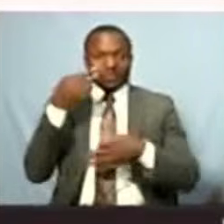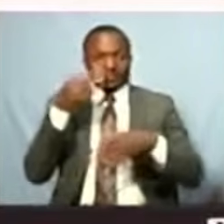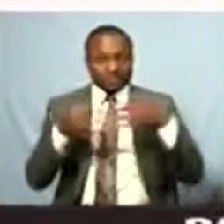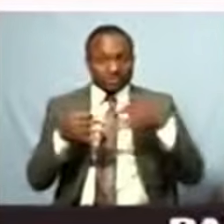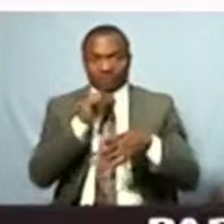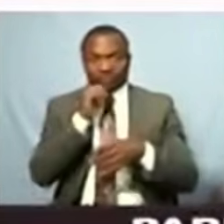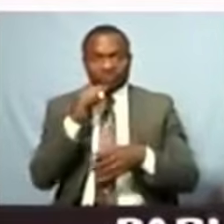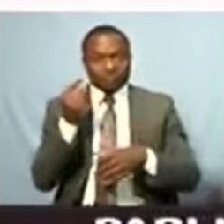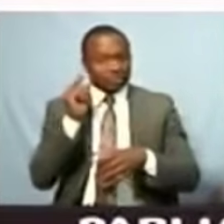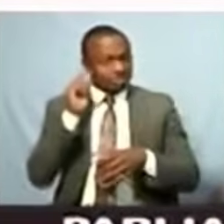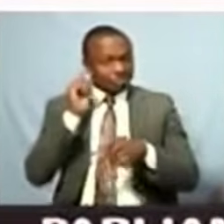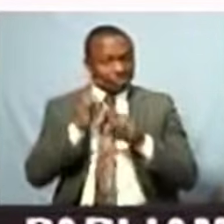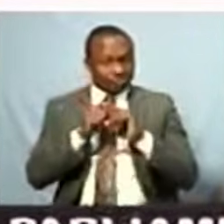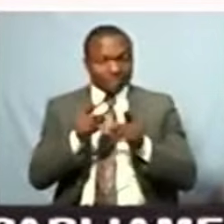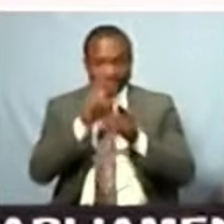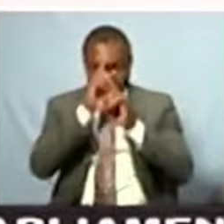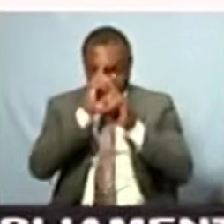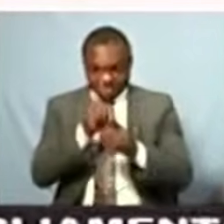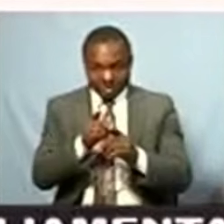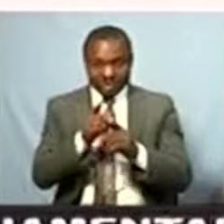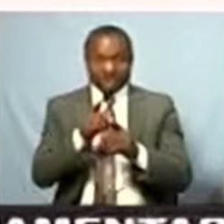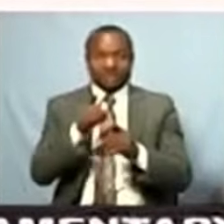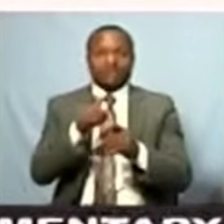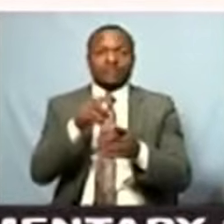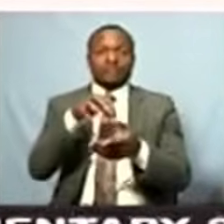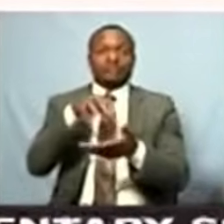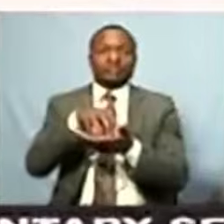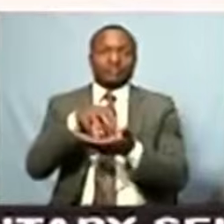not only hear but also determine matters.